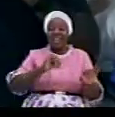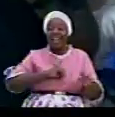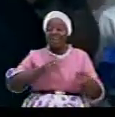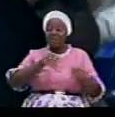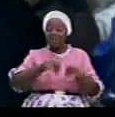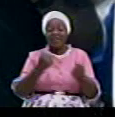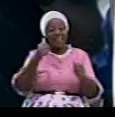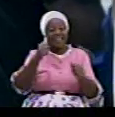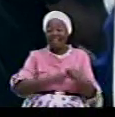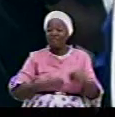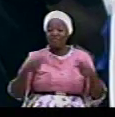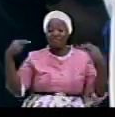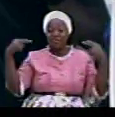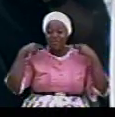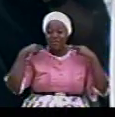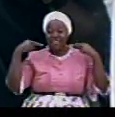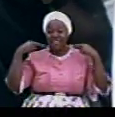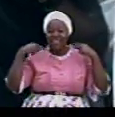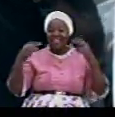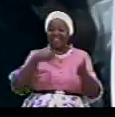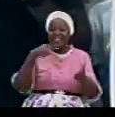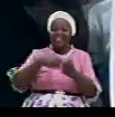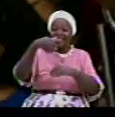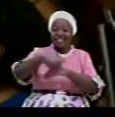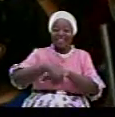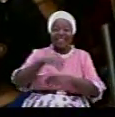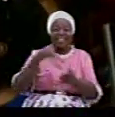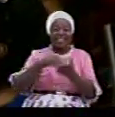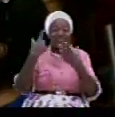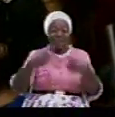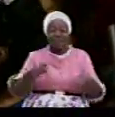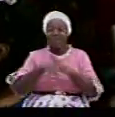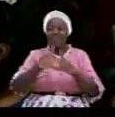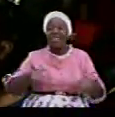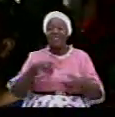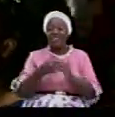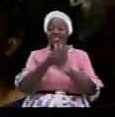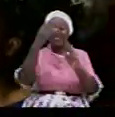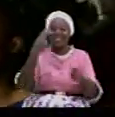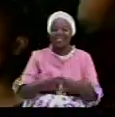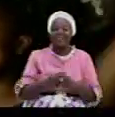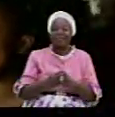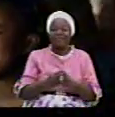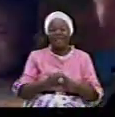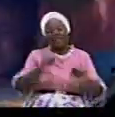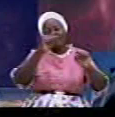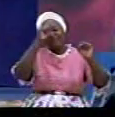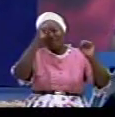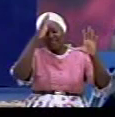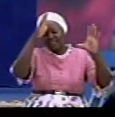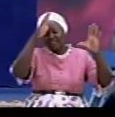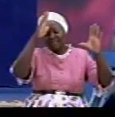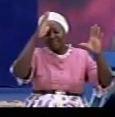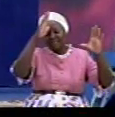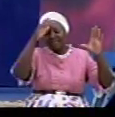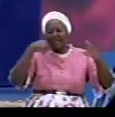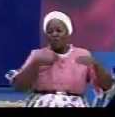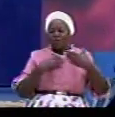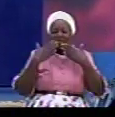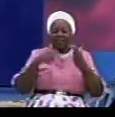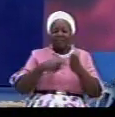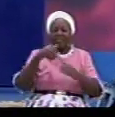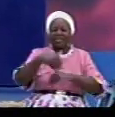yoke. Tonight it will happen in your life. Father, we thank you